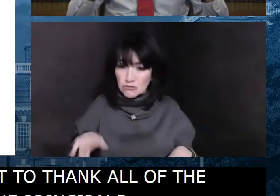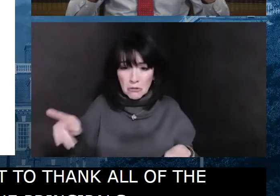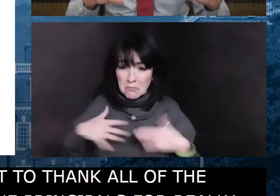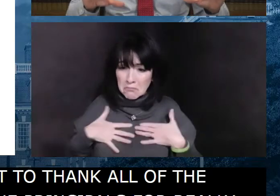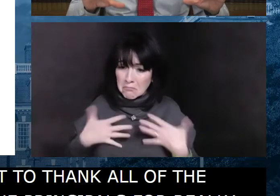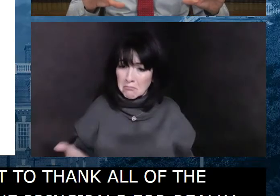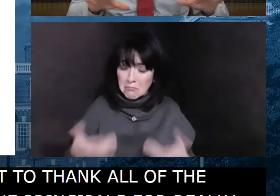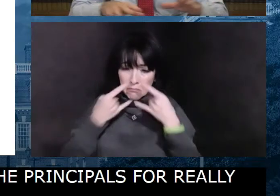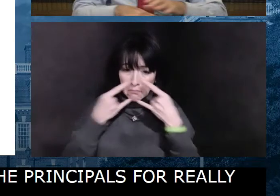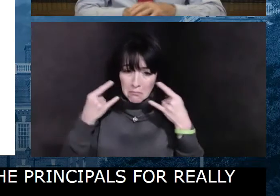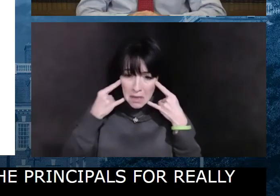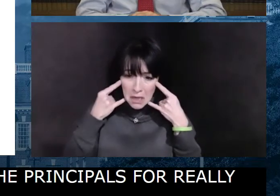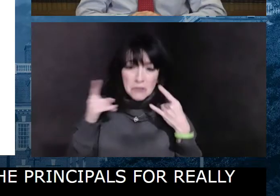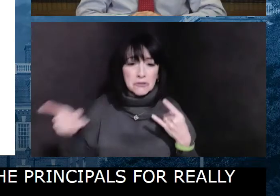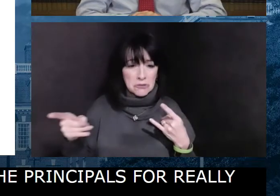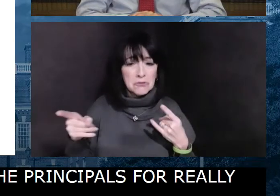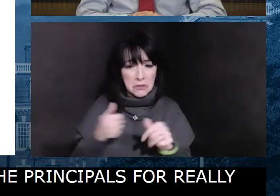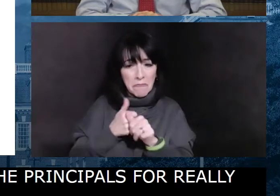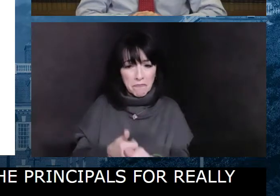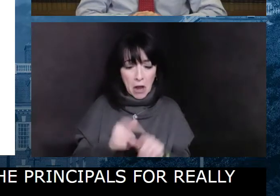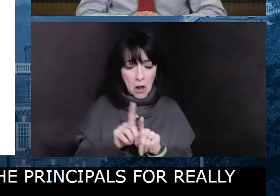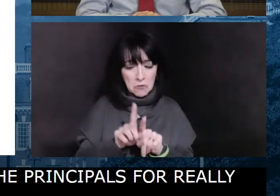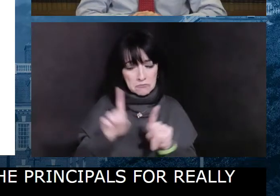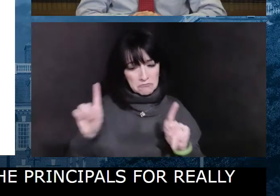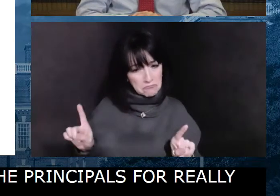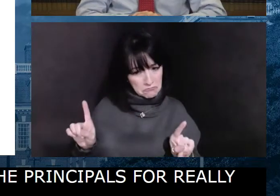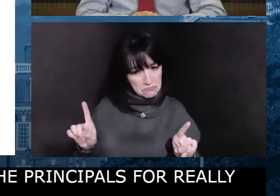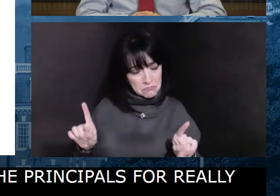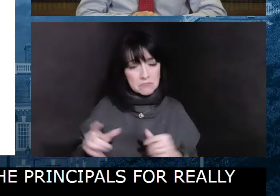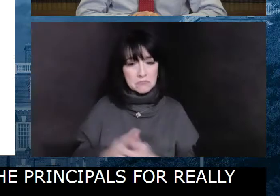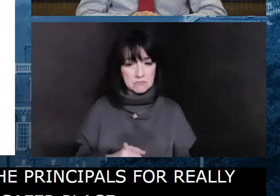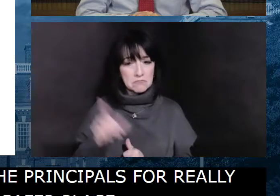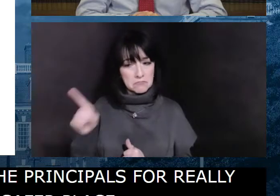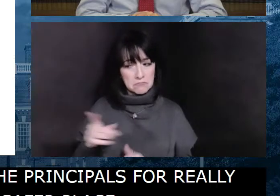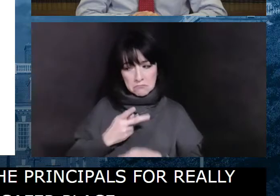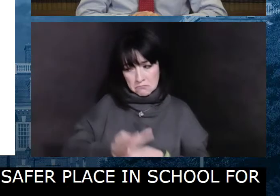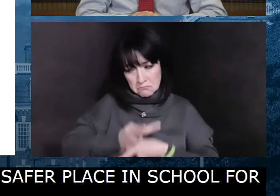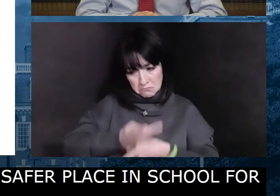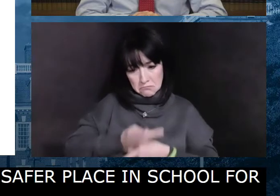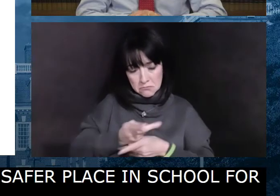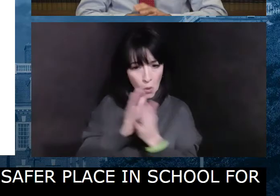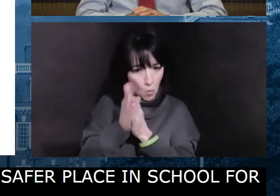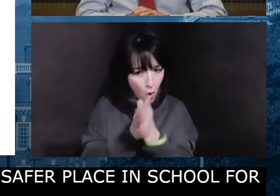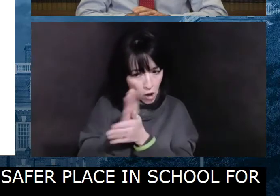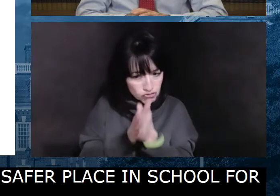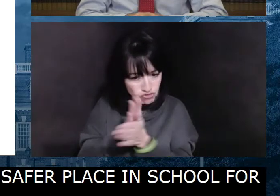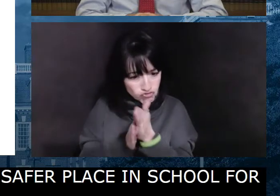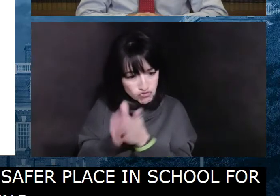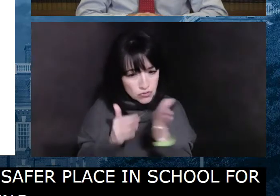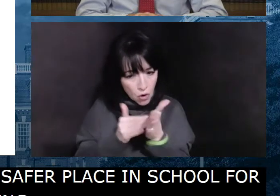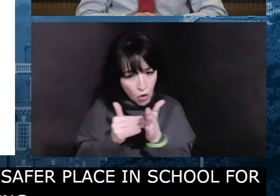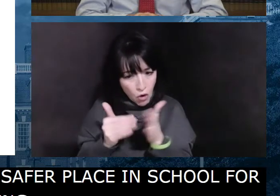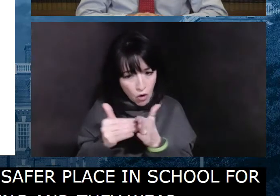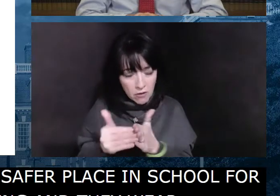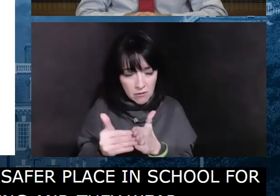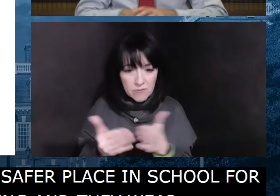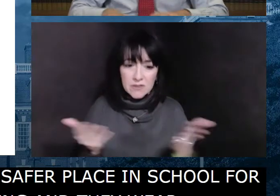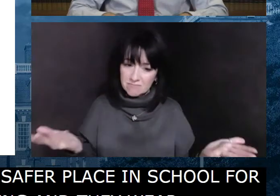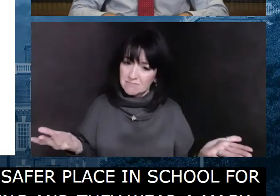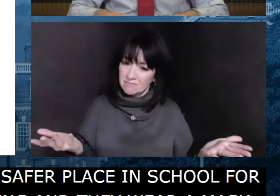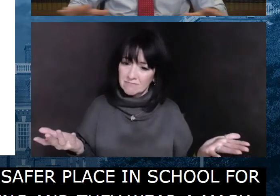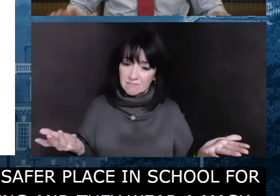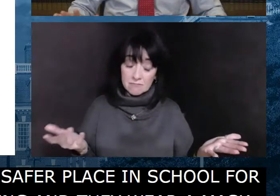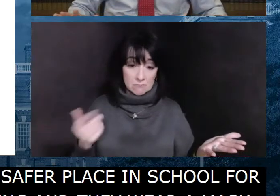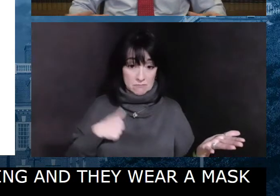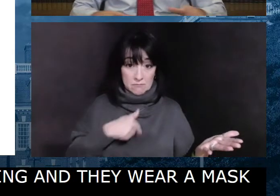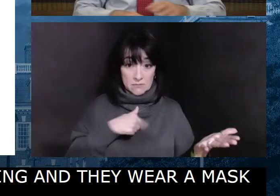distanced. They keep their guard up. And we haven't seen a spread, even though